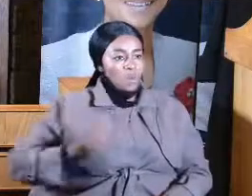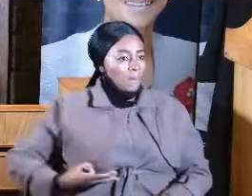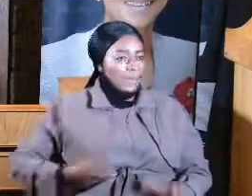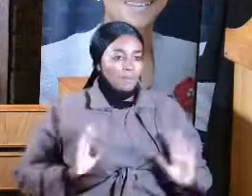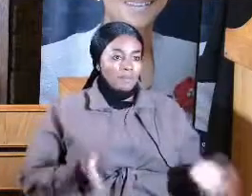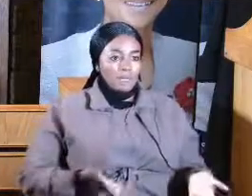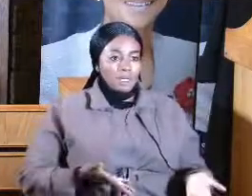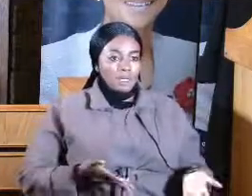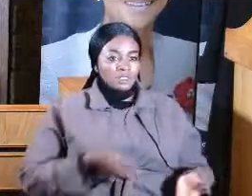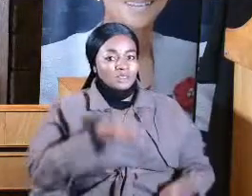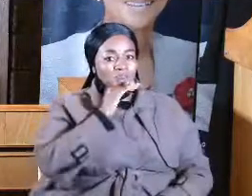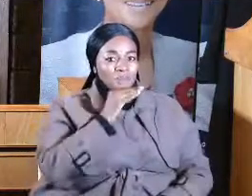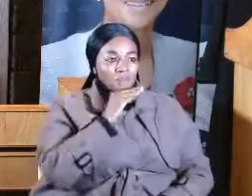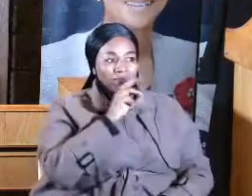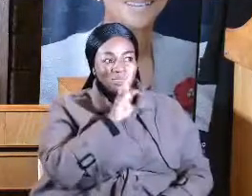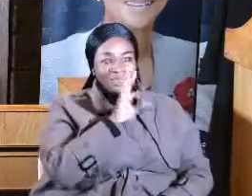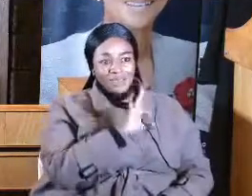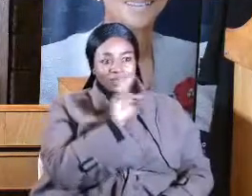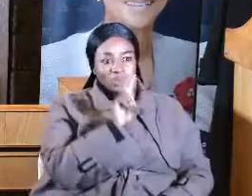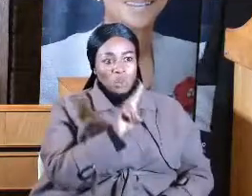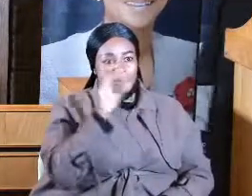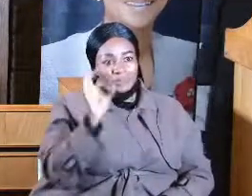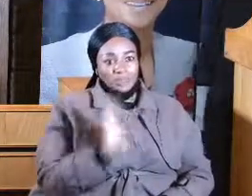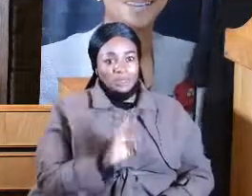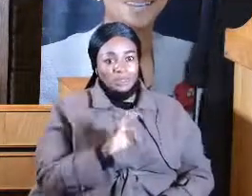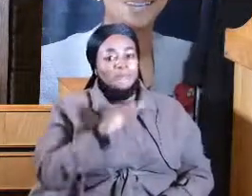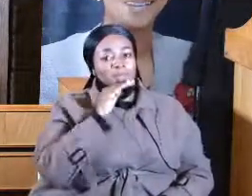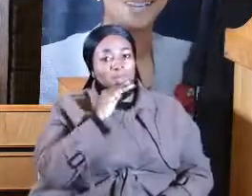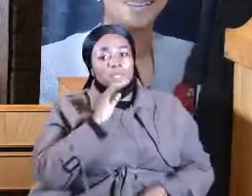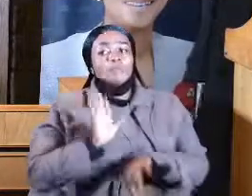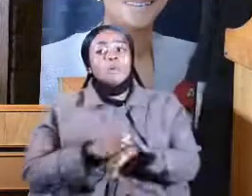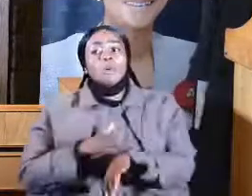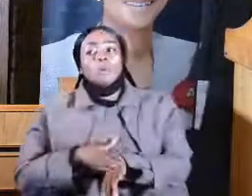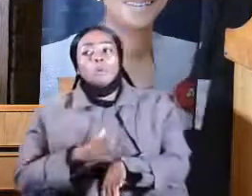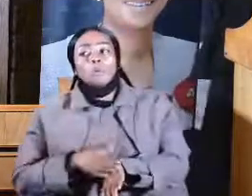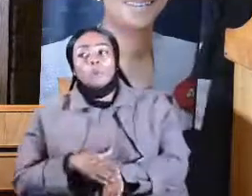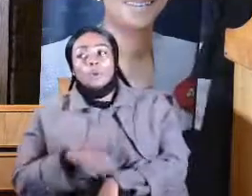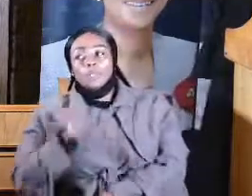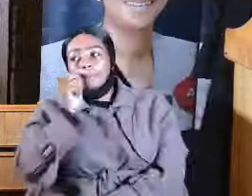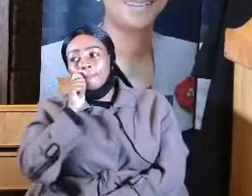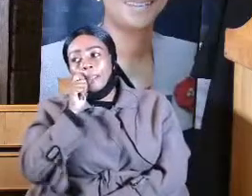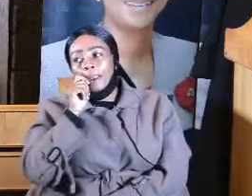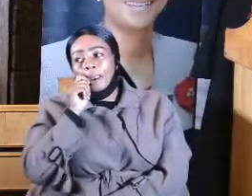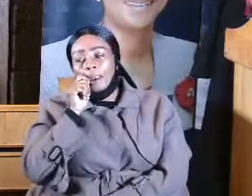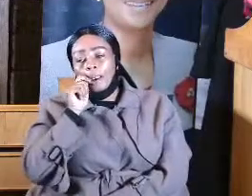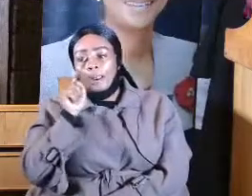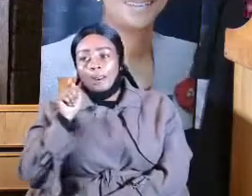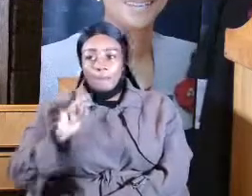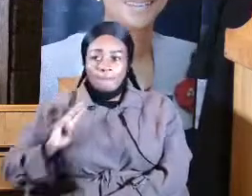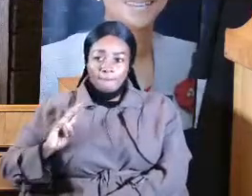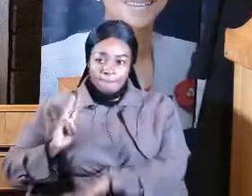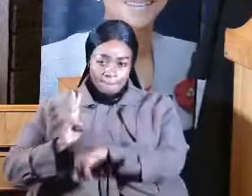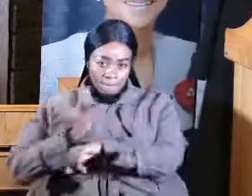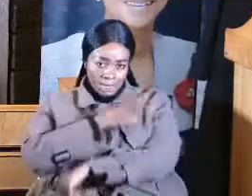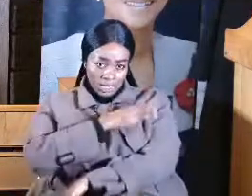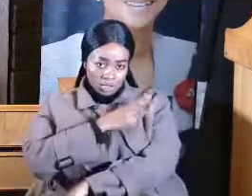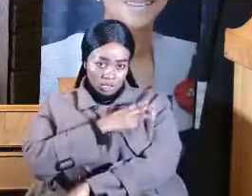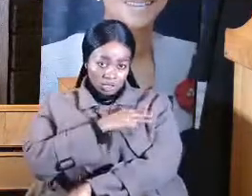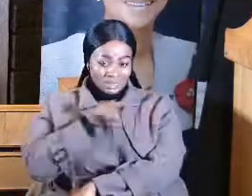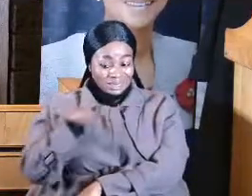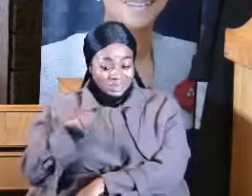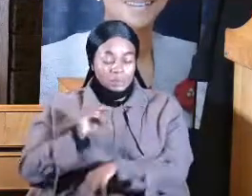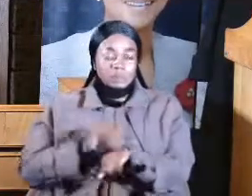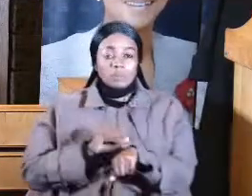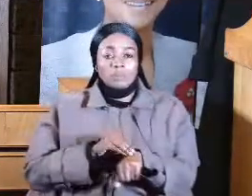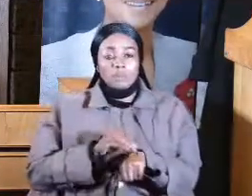is telling you, if it is 32%, the majority is from the other side. And that is problematic. We need to